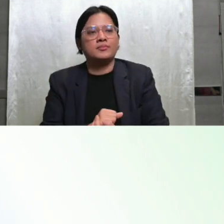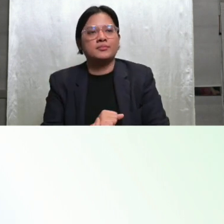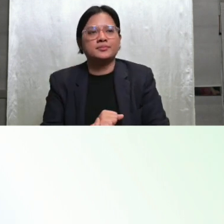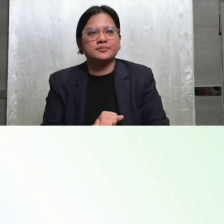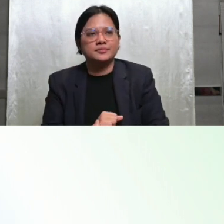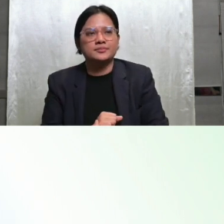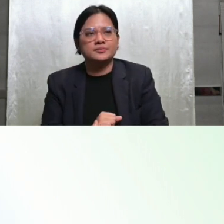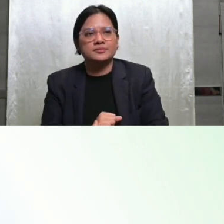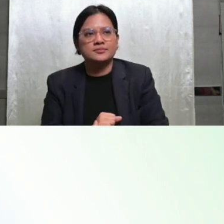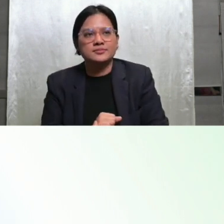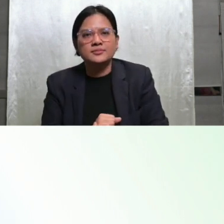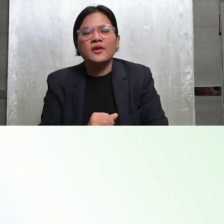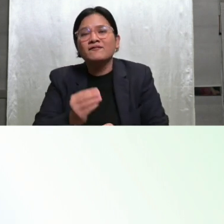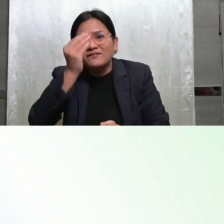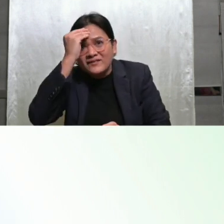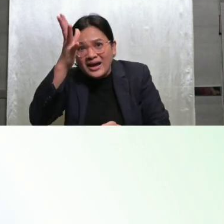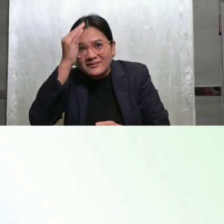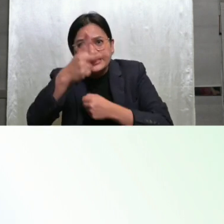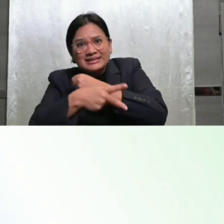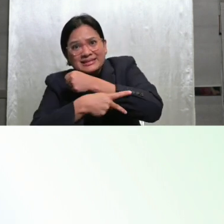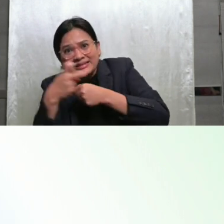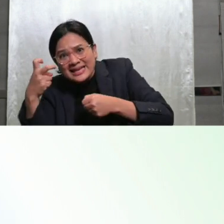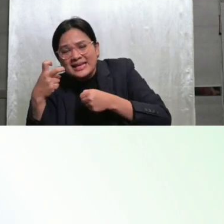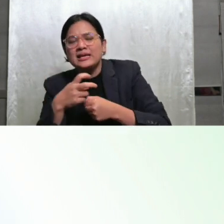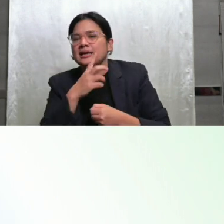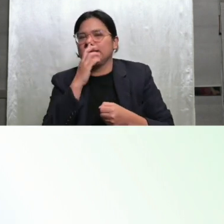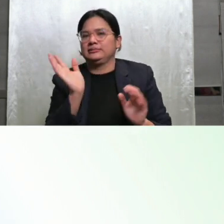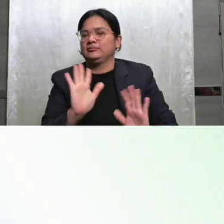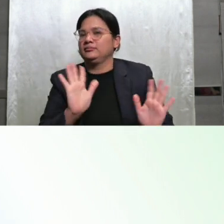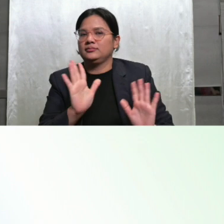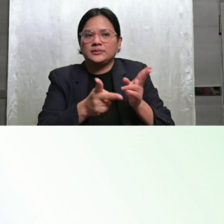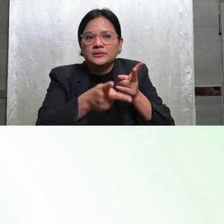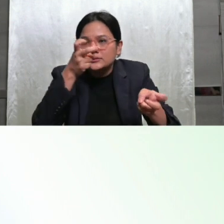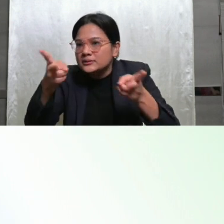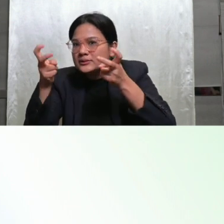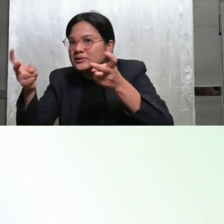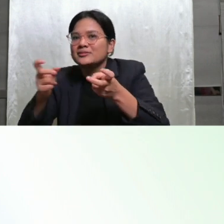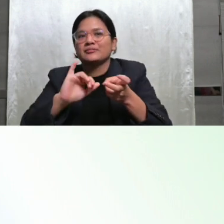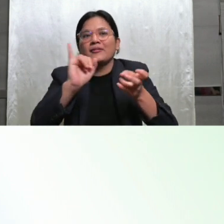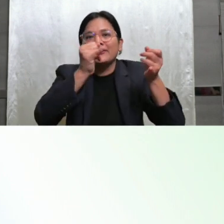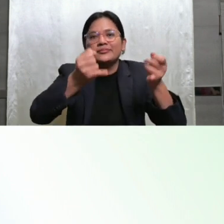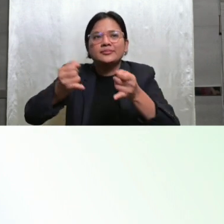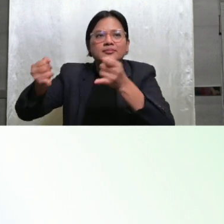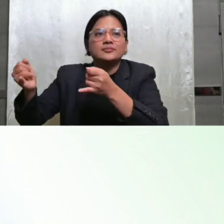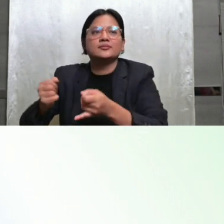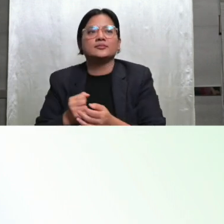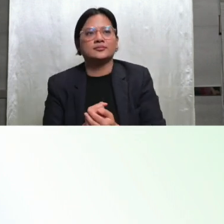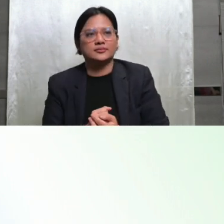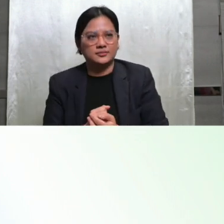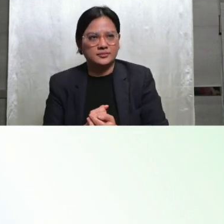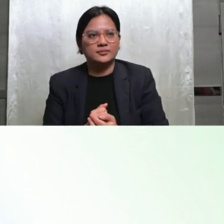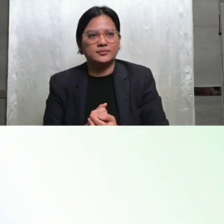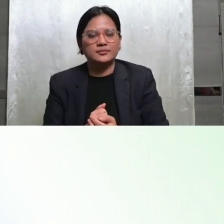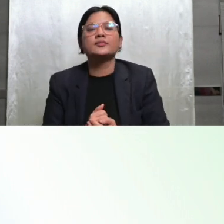of these things while we are building. We have all of these things in mind, and we are handling them while we are building our in-house technologies. Thank